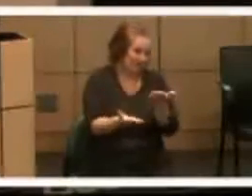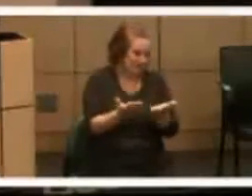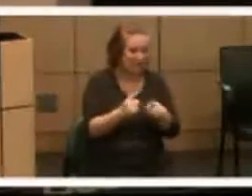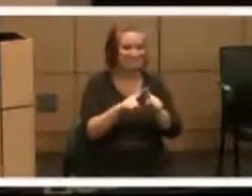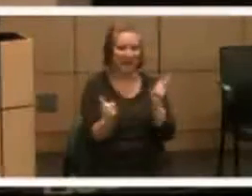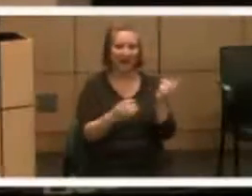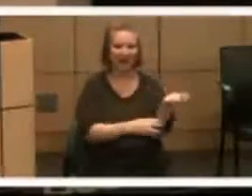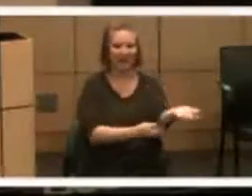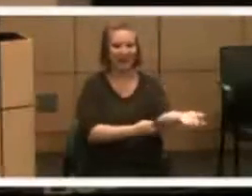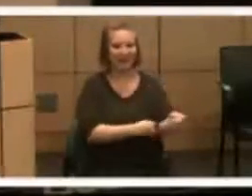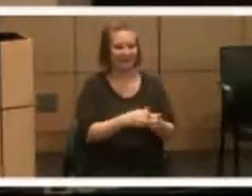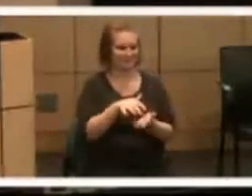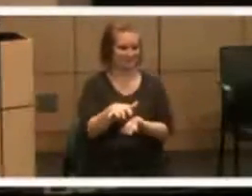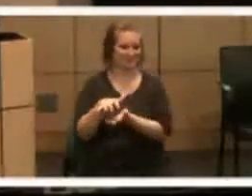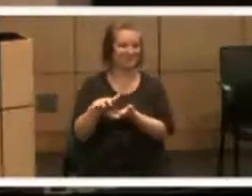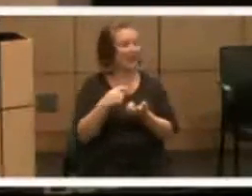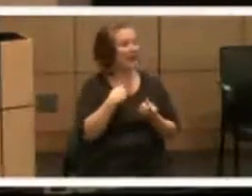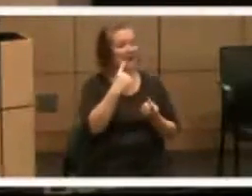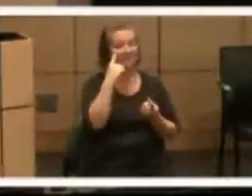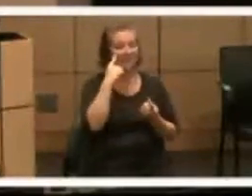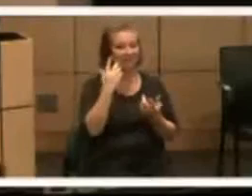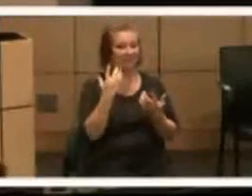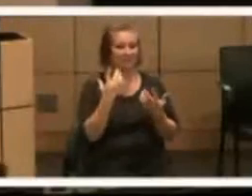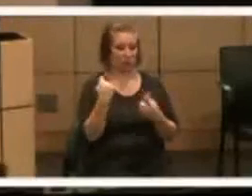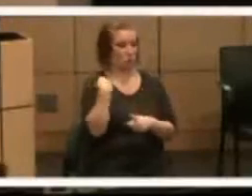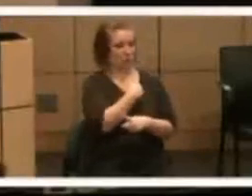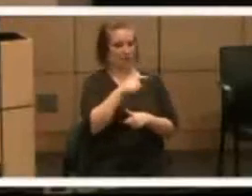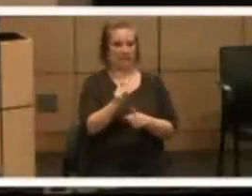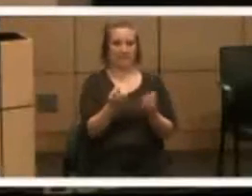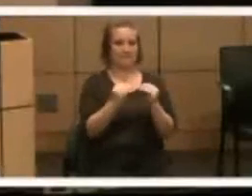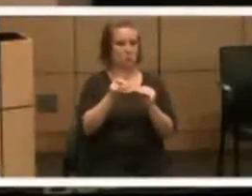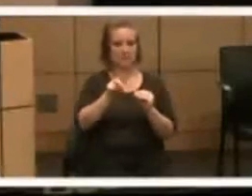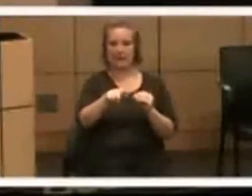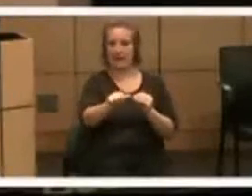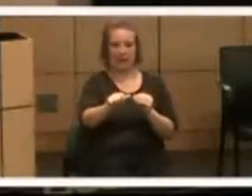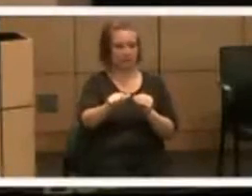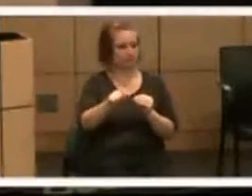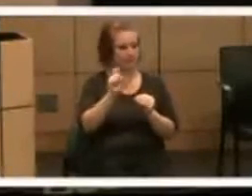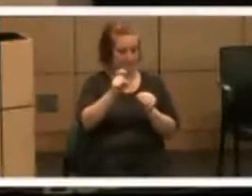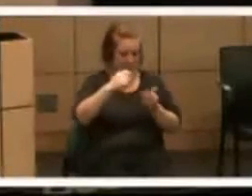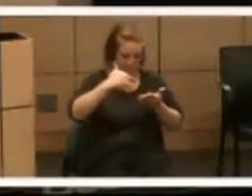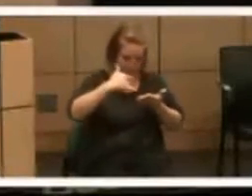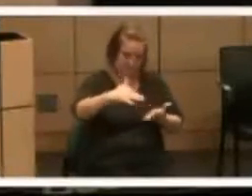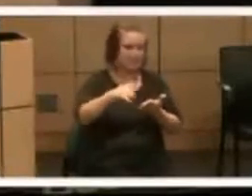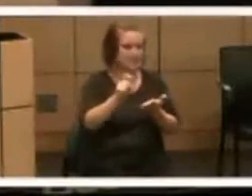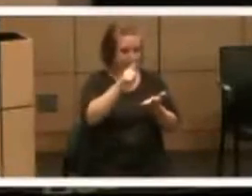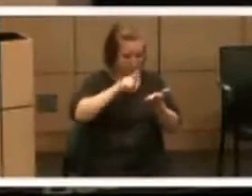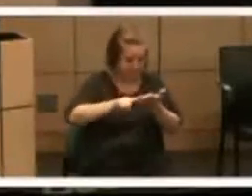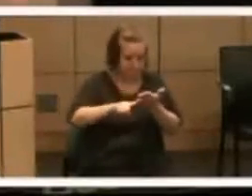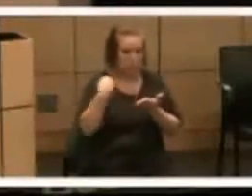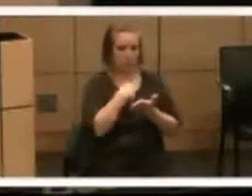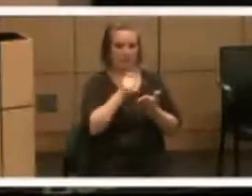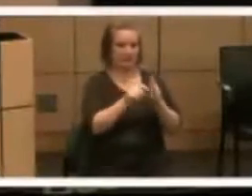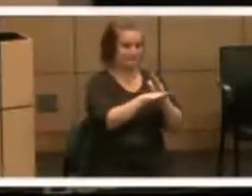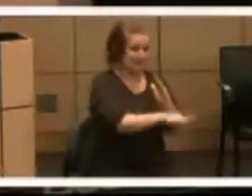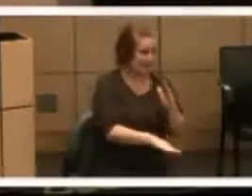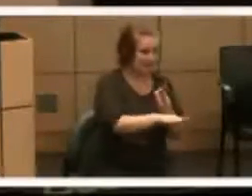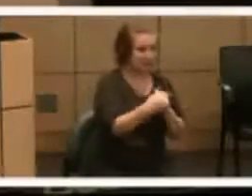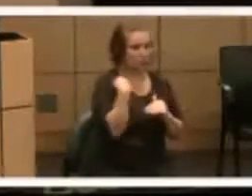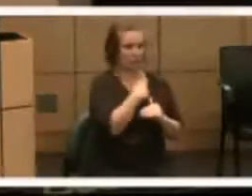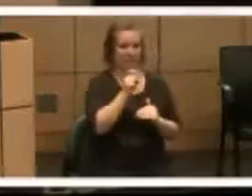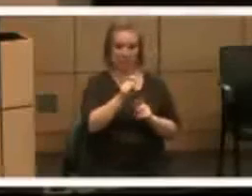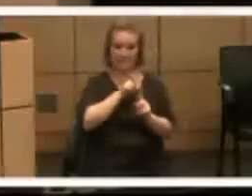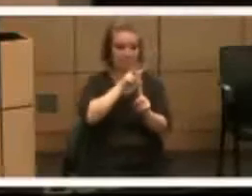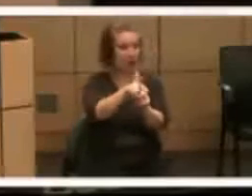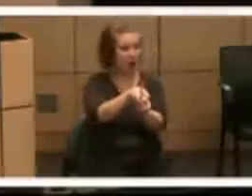but I think it's just such a, we need data. I mean, we really need research data, and we need basic research data, we need applied, and